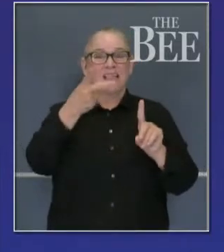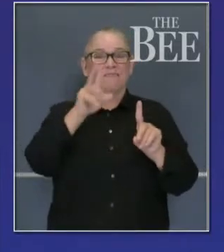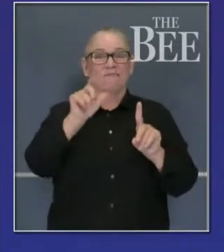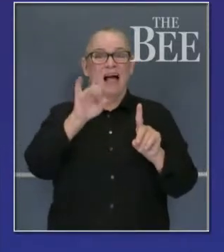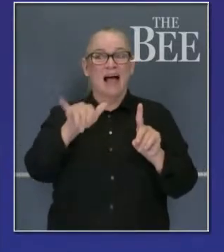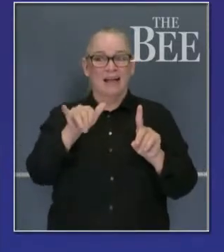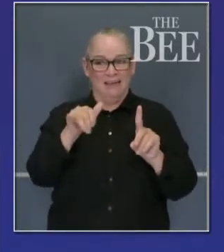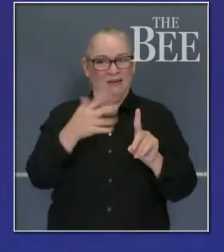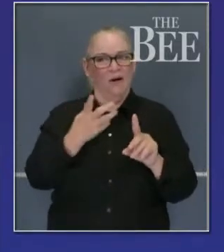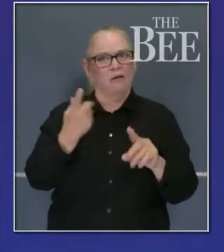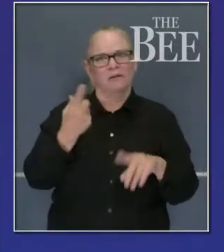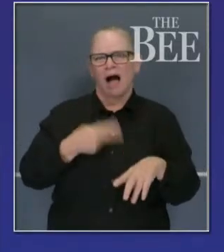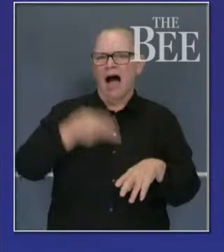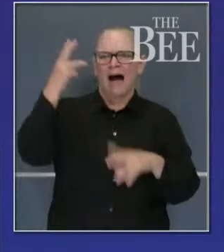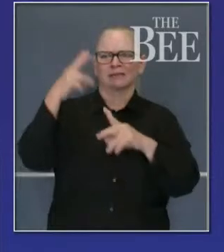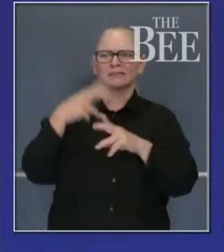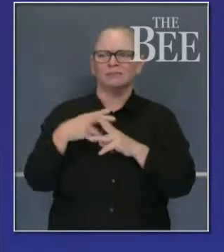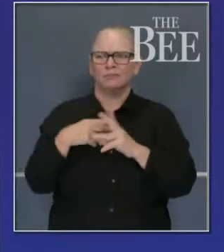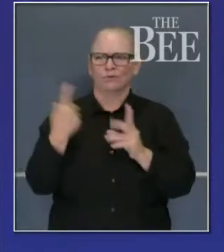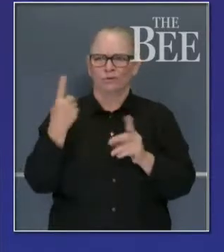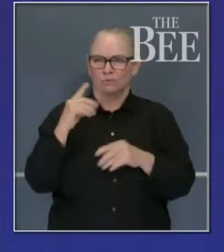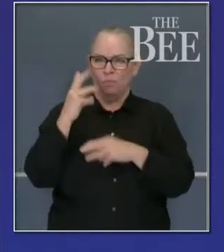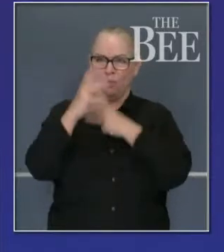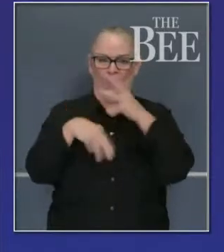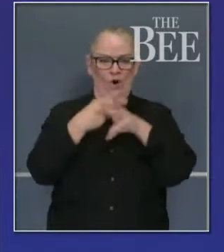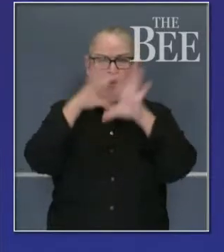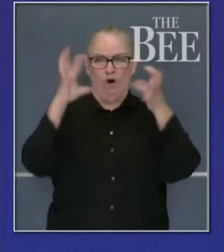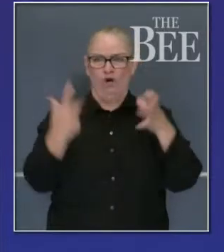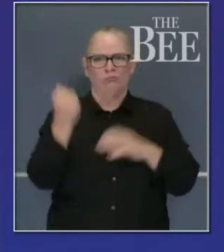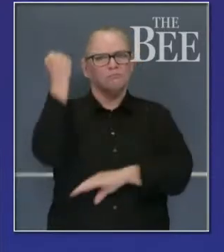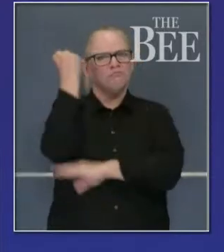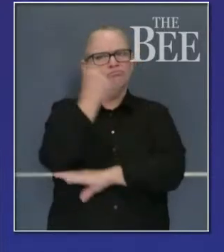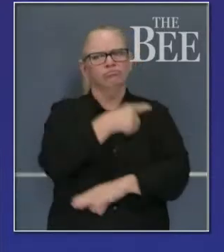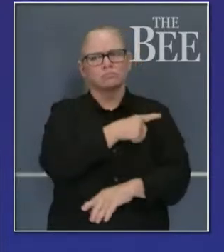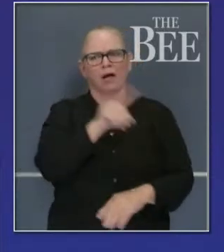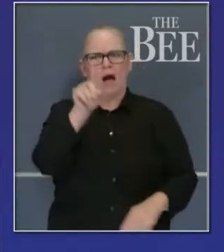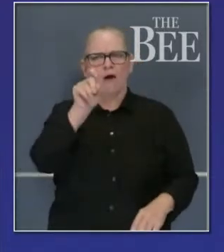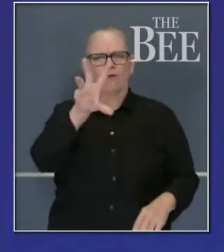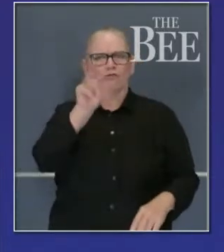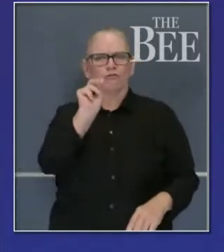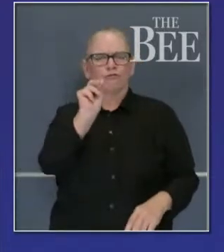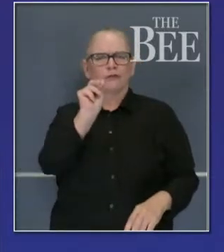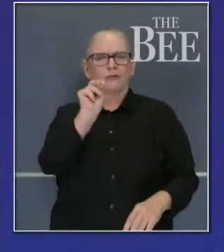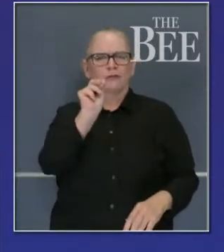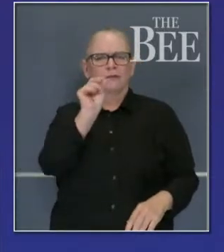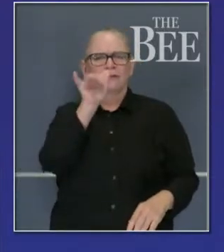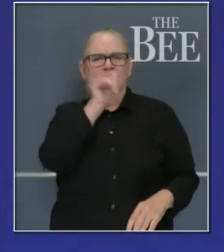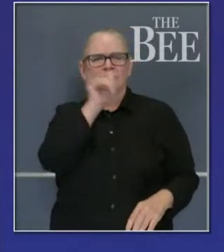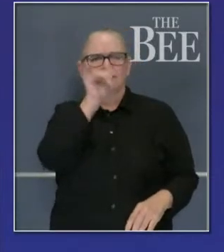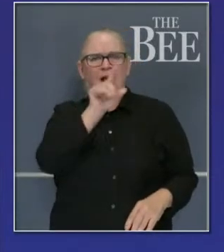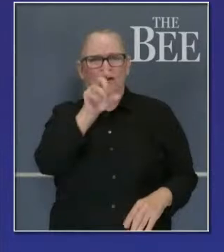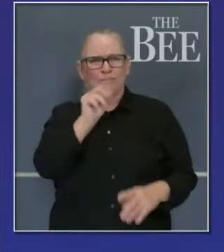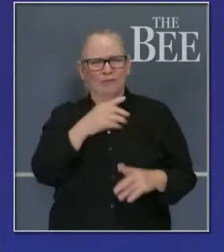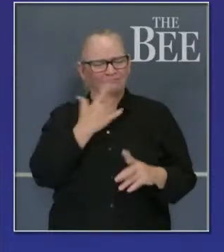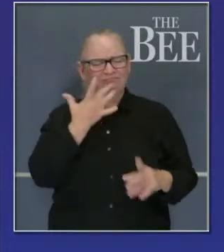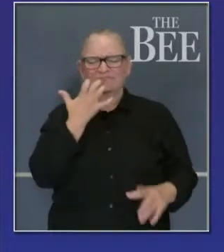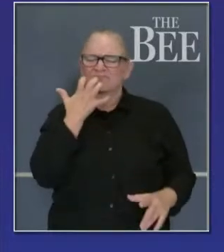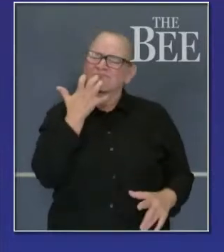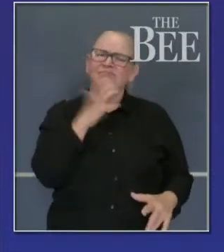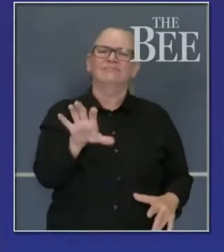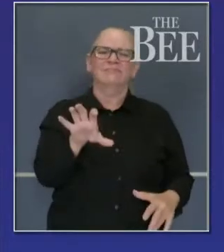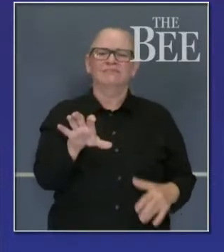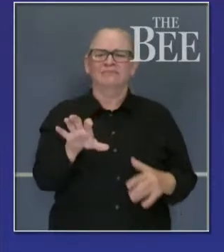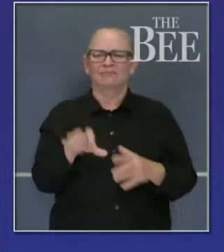more closely, may be a world-breaking record, 130 degrees here in the state of California, hottest August in our